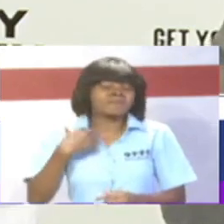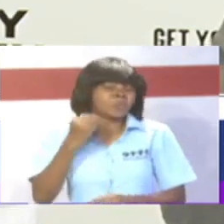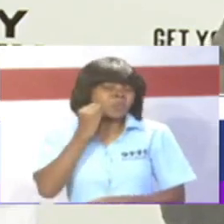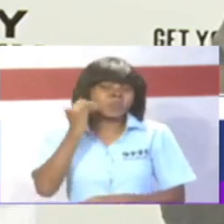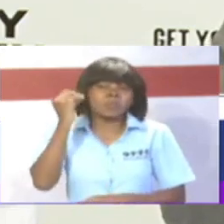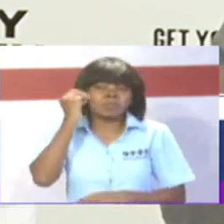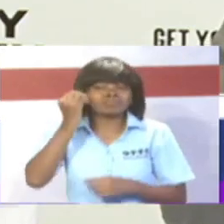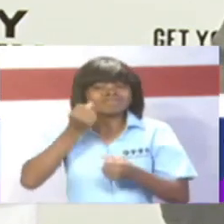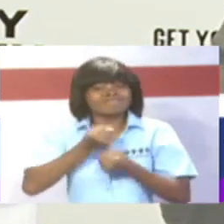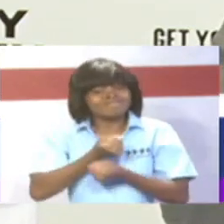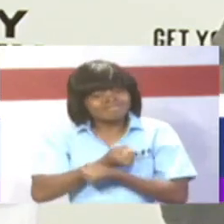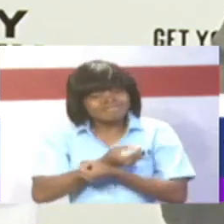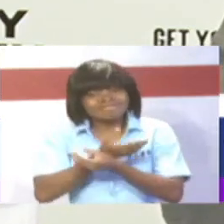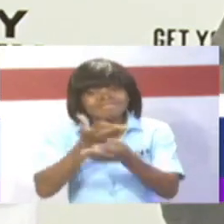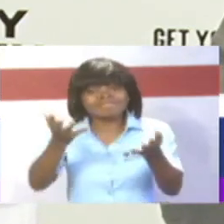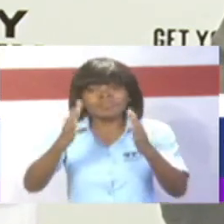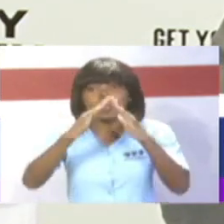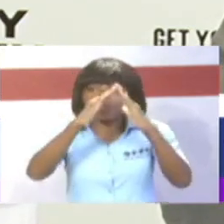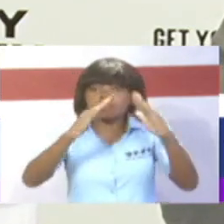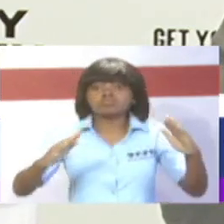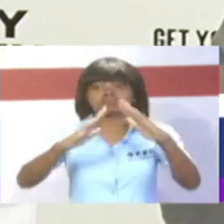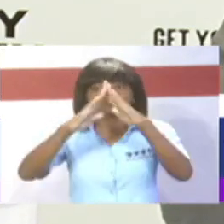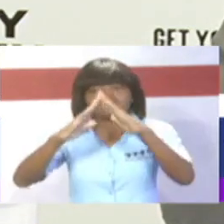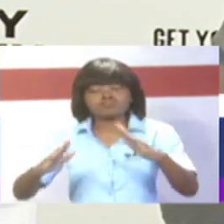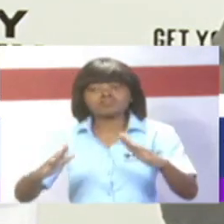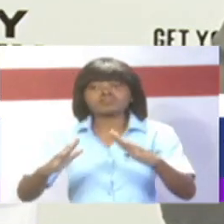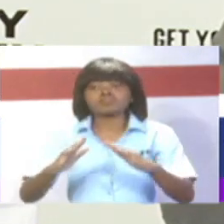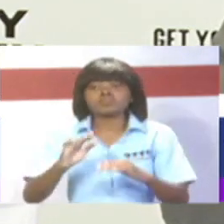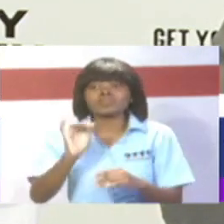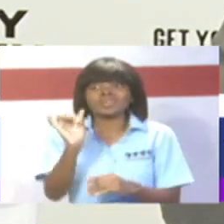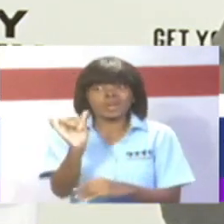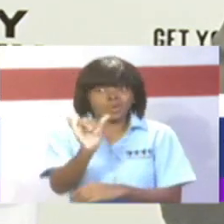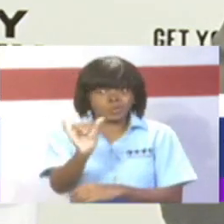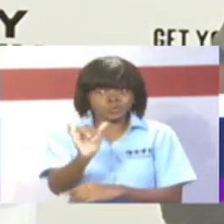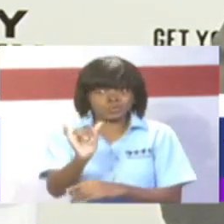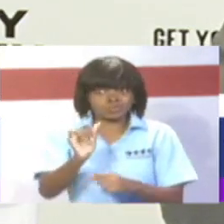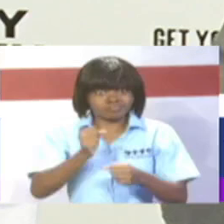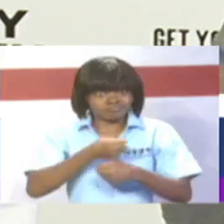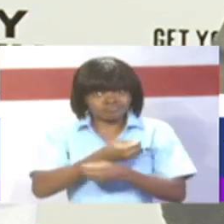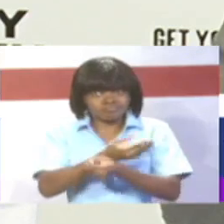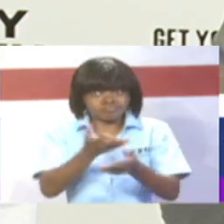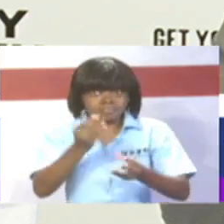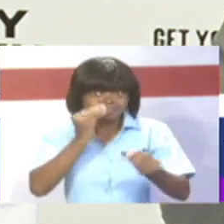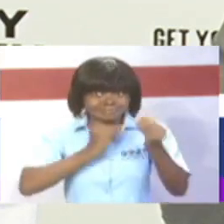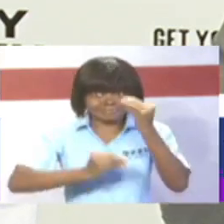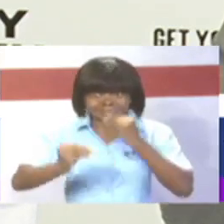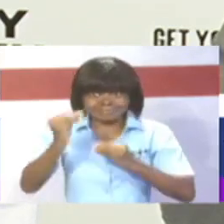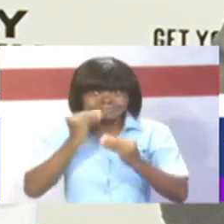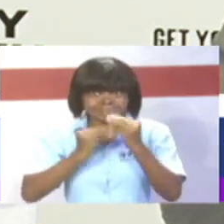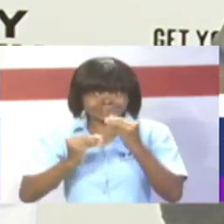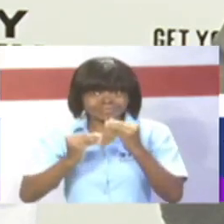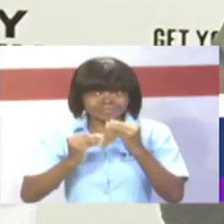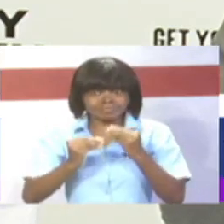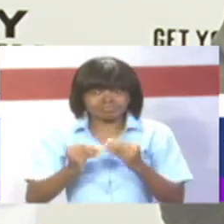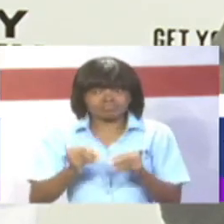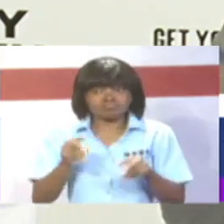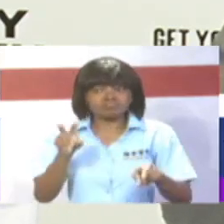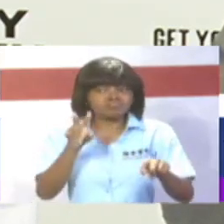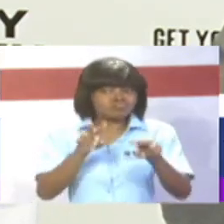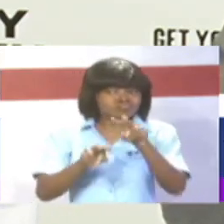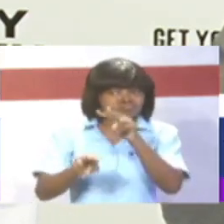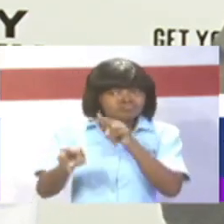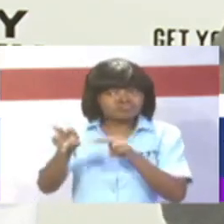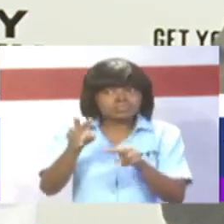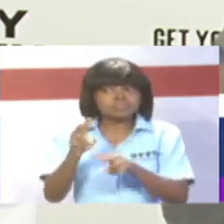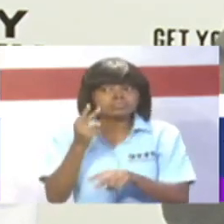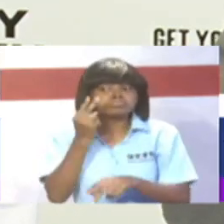providing food, etc., would be the ones that would provide some sort of monitoring of who is ill and